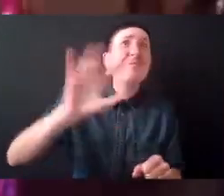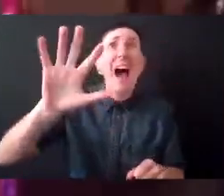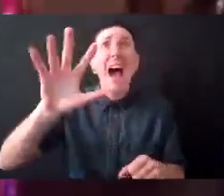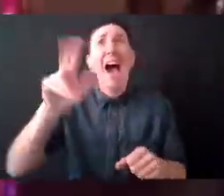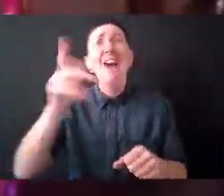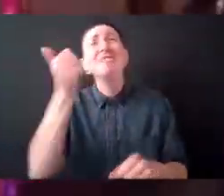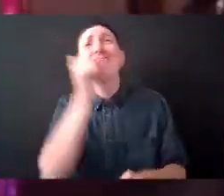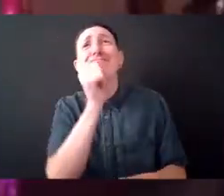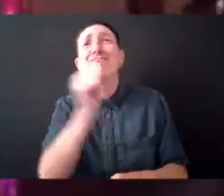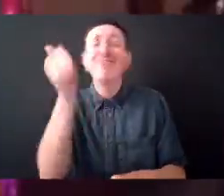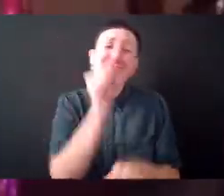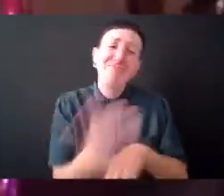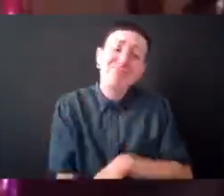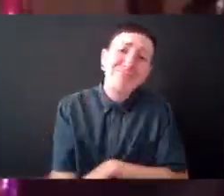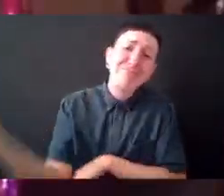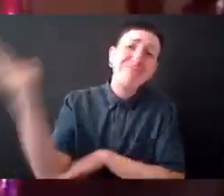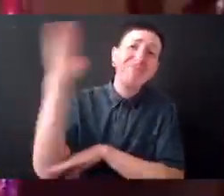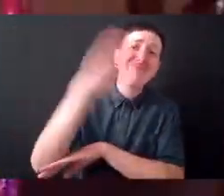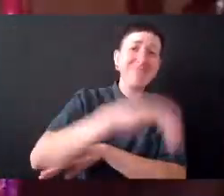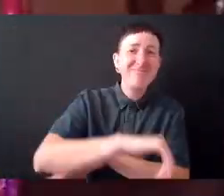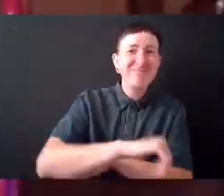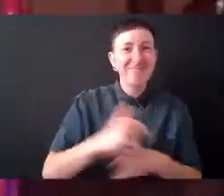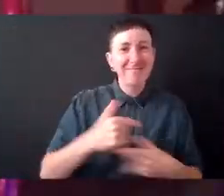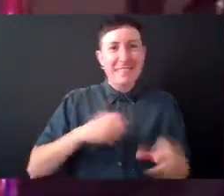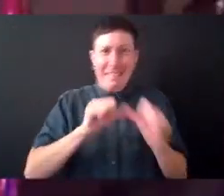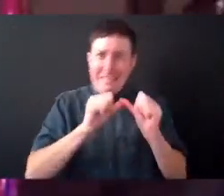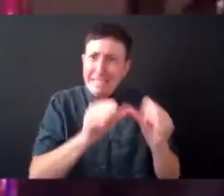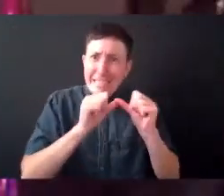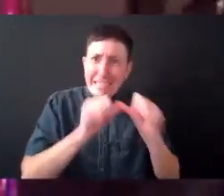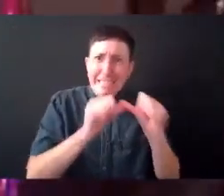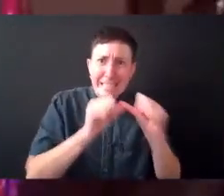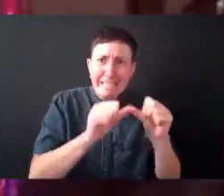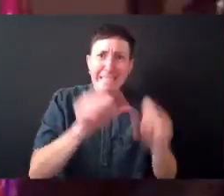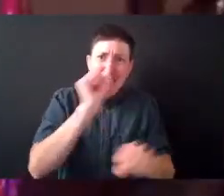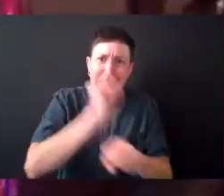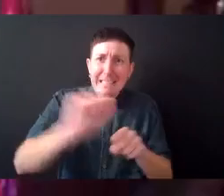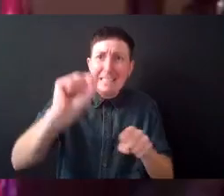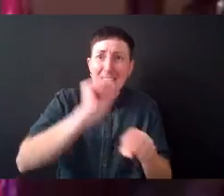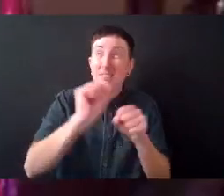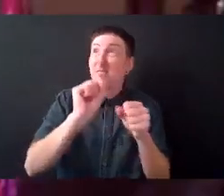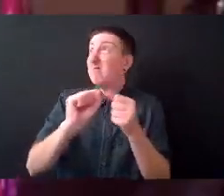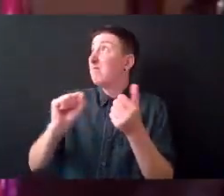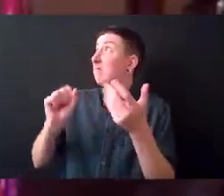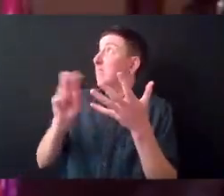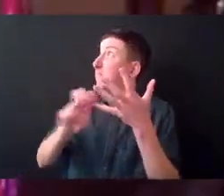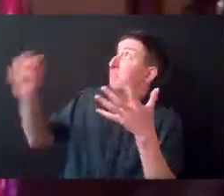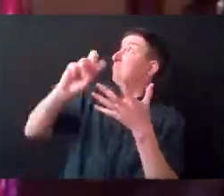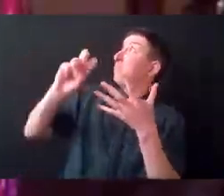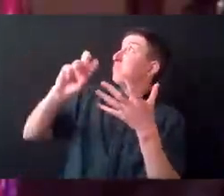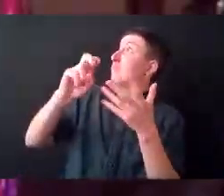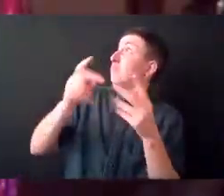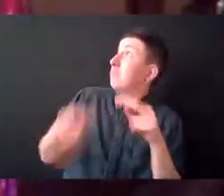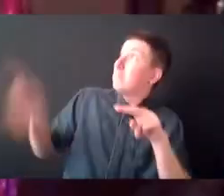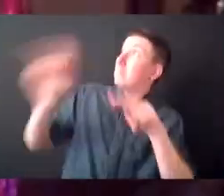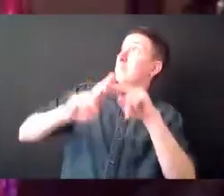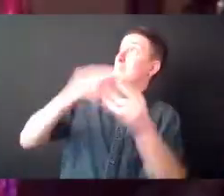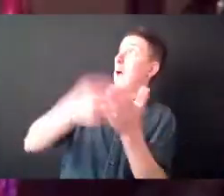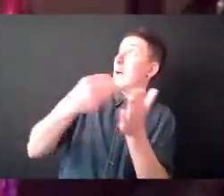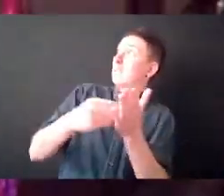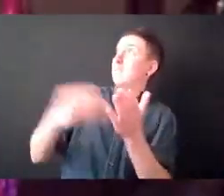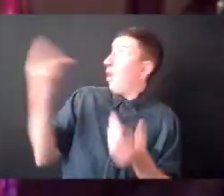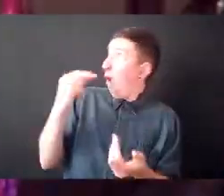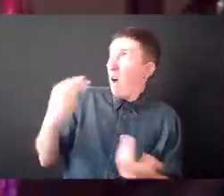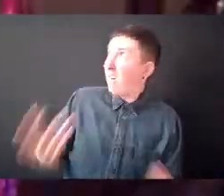Service and devotion, you would think that I would deserve a fair promotion. Want to move